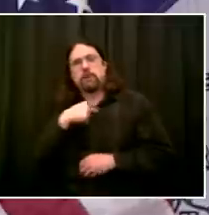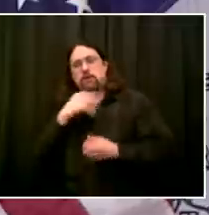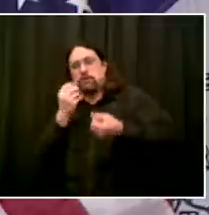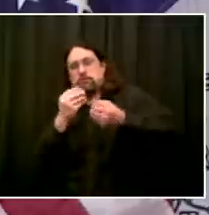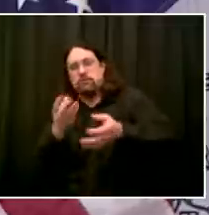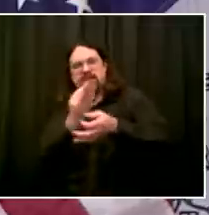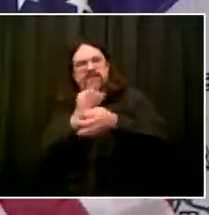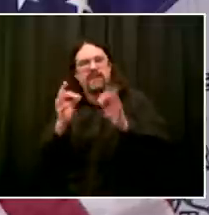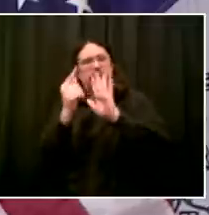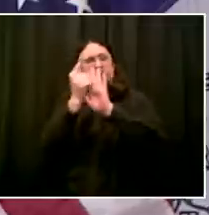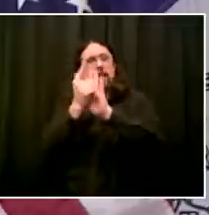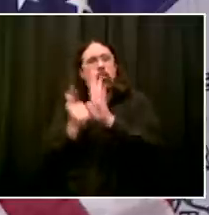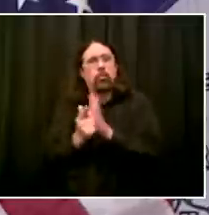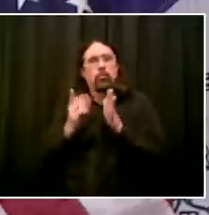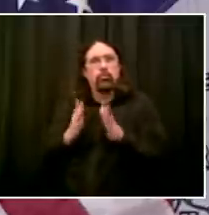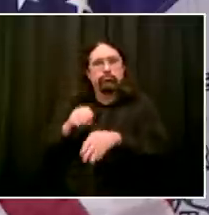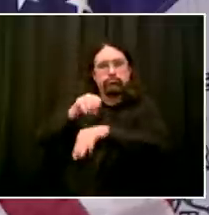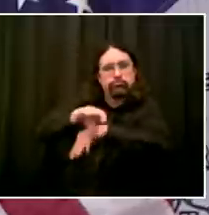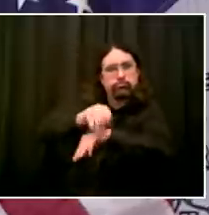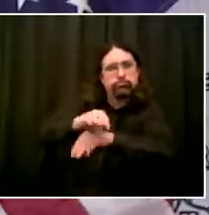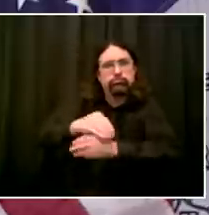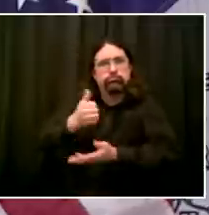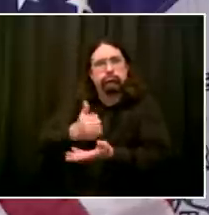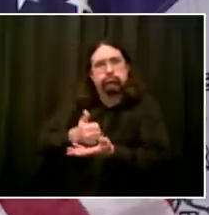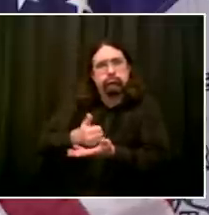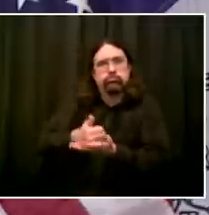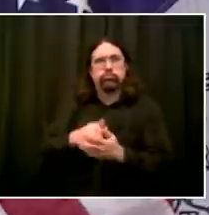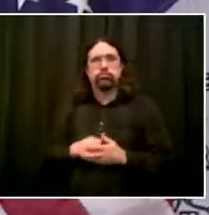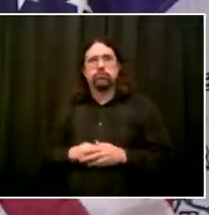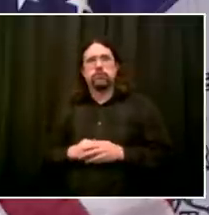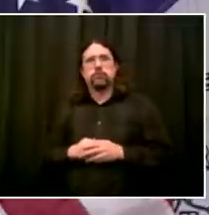or residential, until this crisis is over and then some.